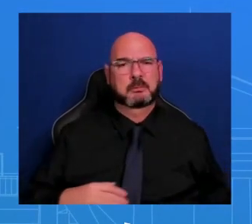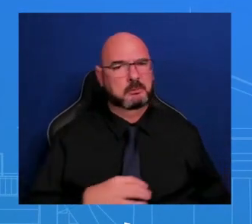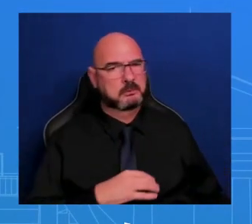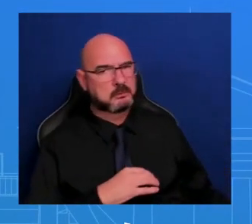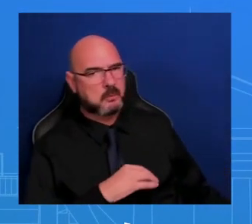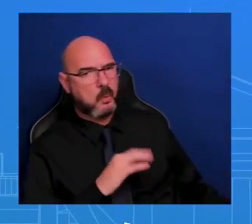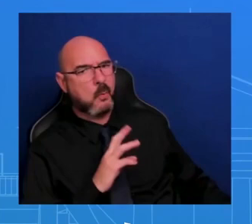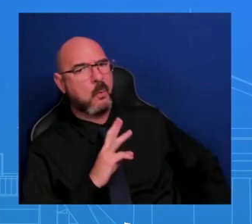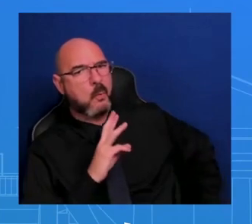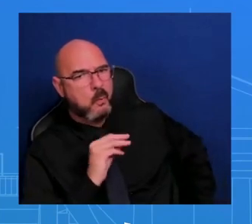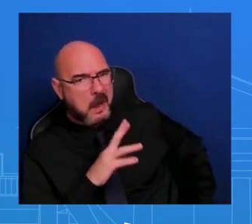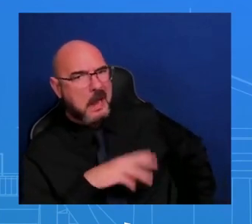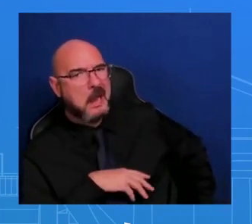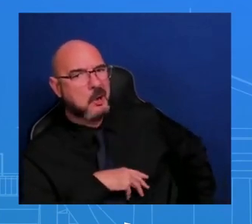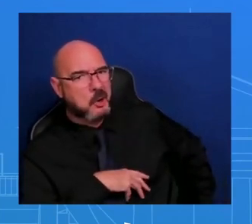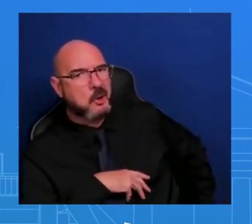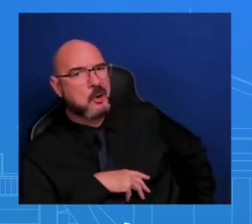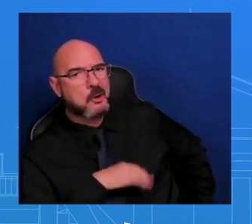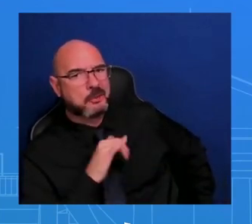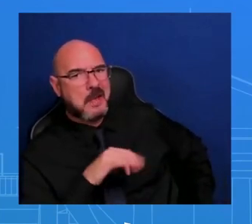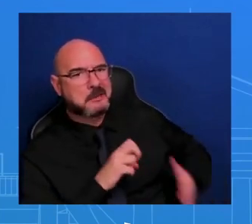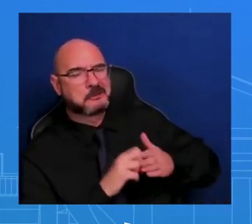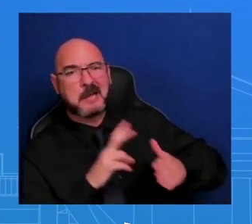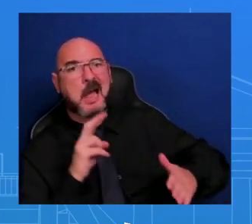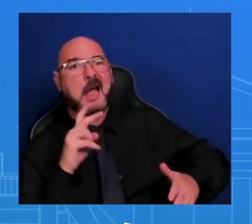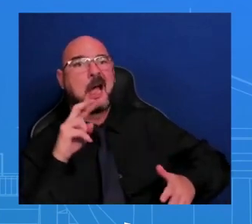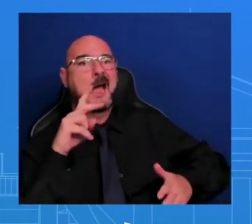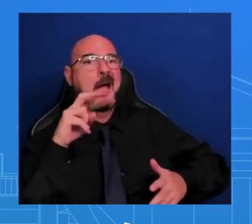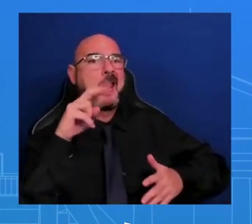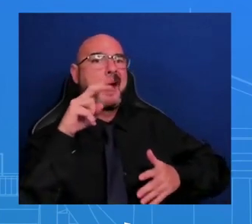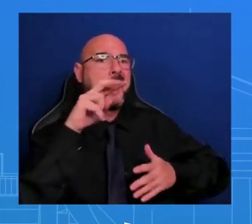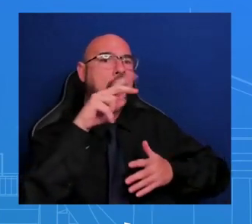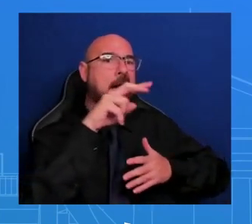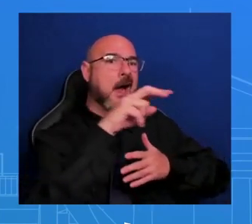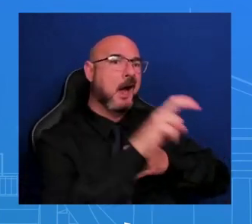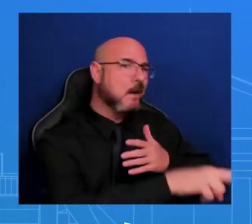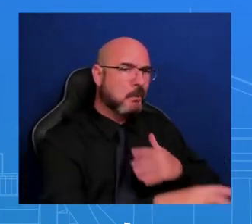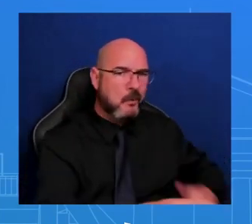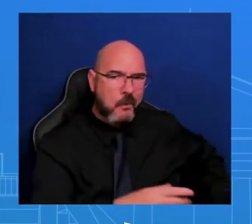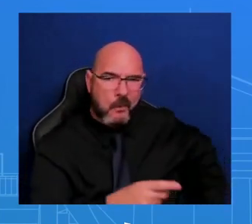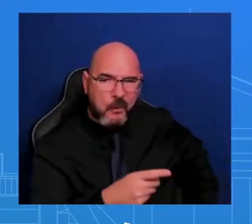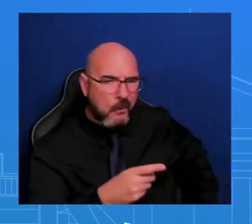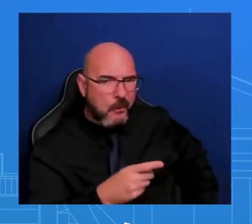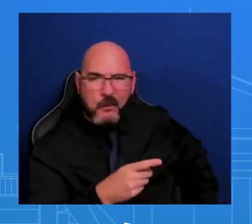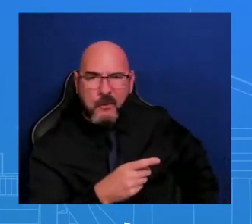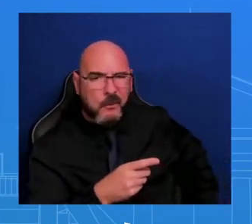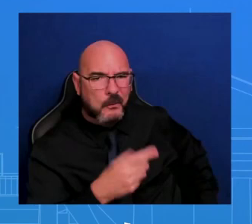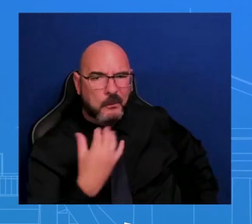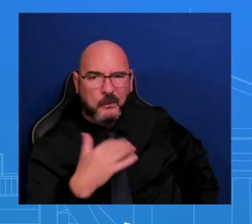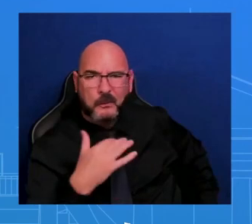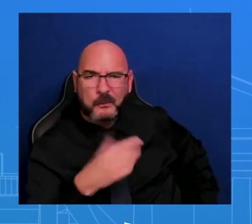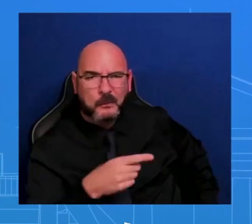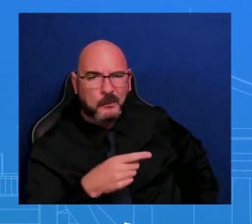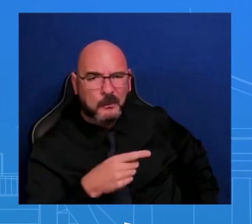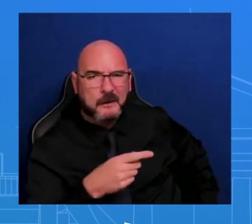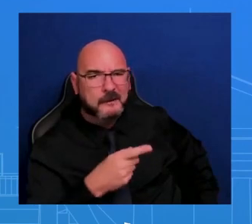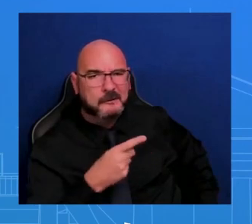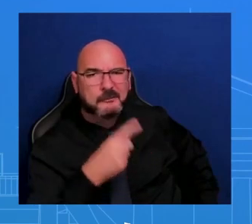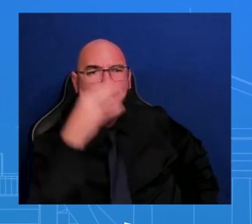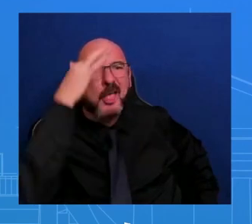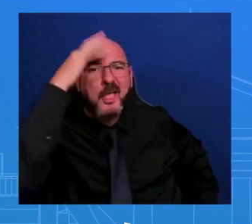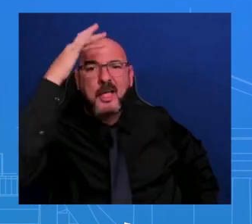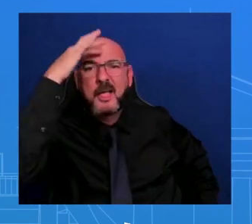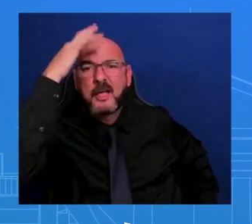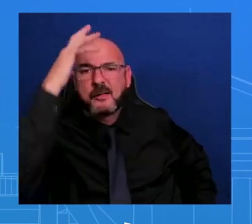Certainly I'm not going to speak into that type of hypothetical. It sounds like a hypothetical that you're asking me, so certainly I'm not going to weigh into